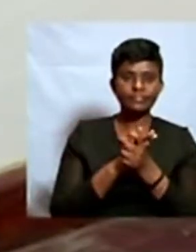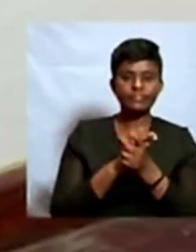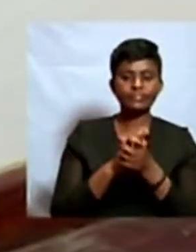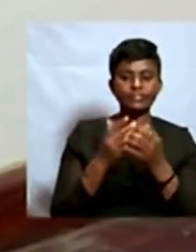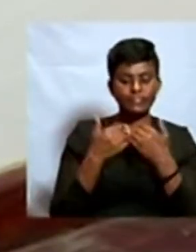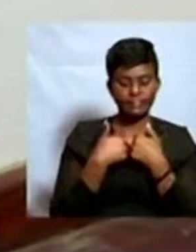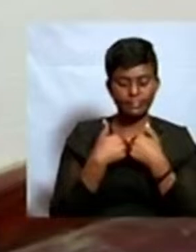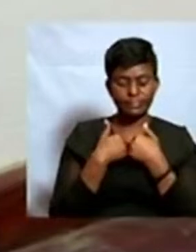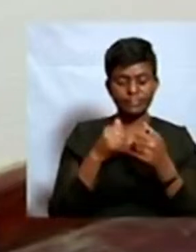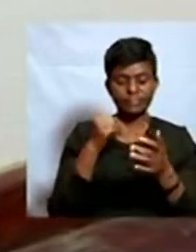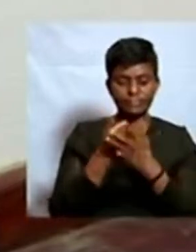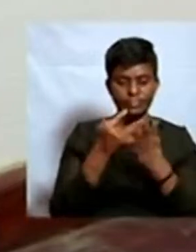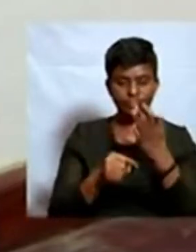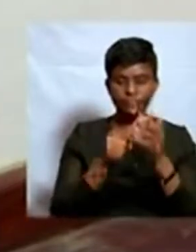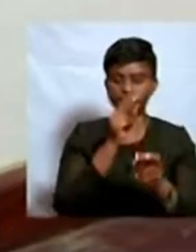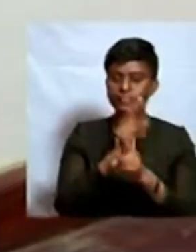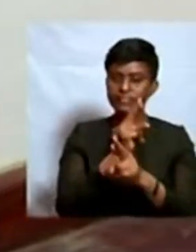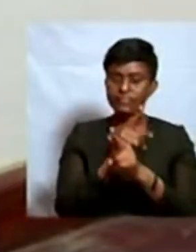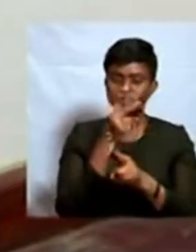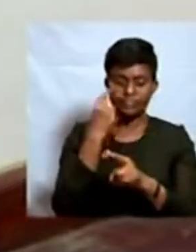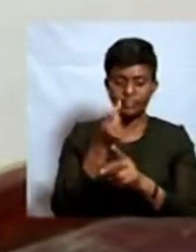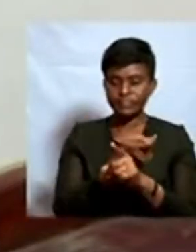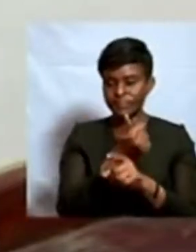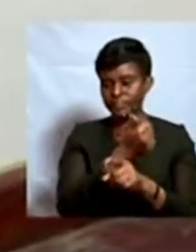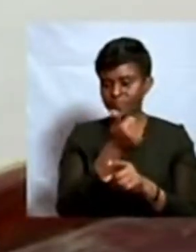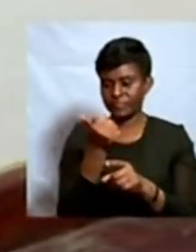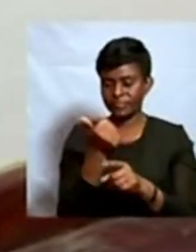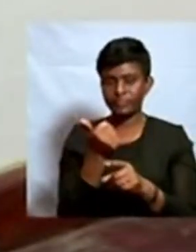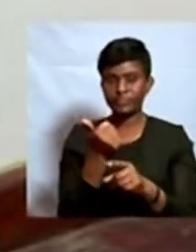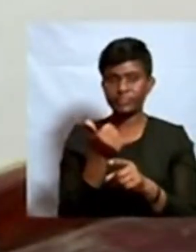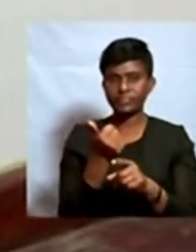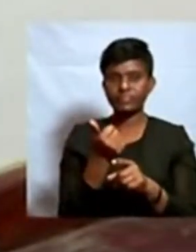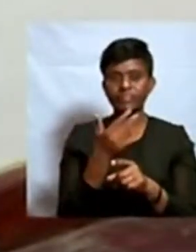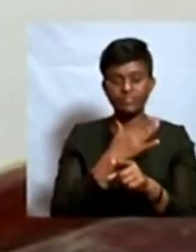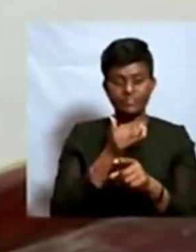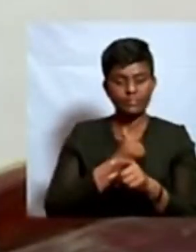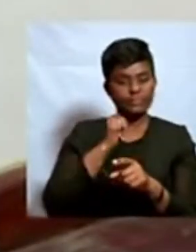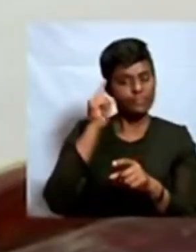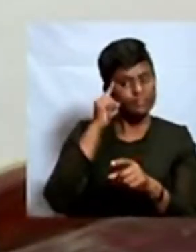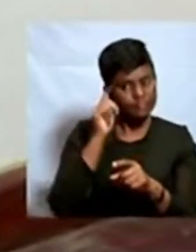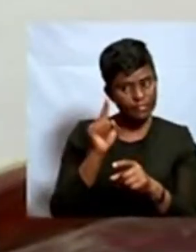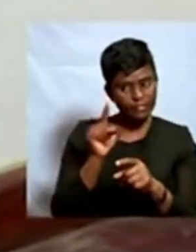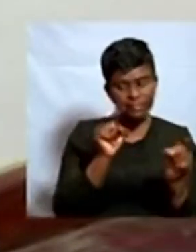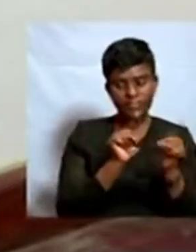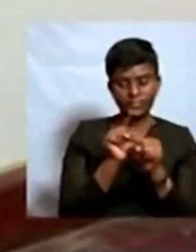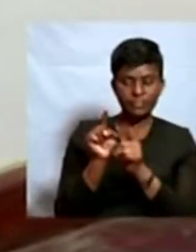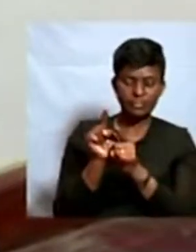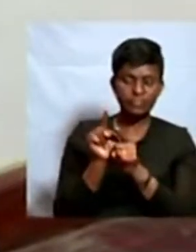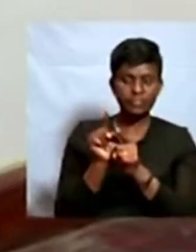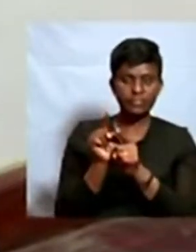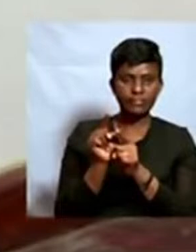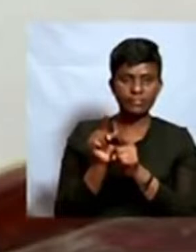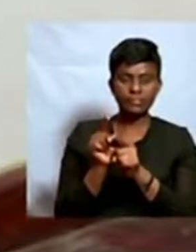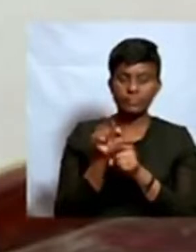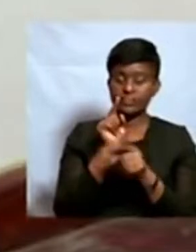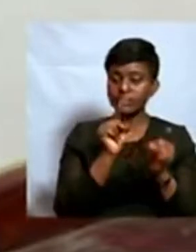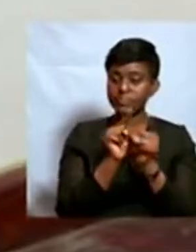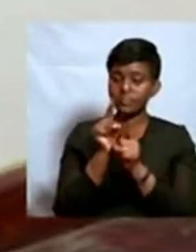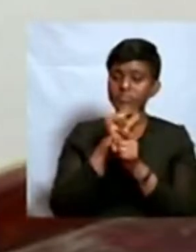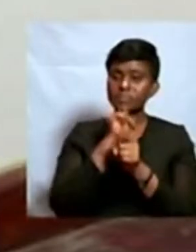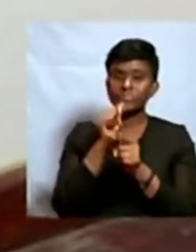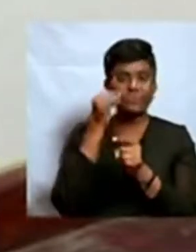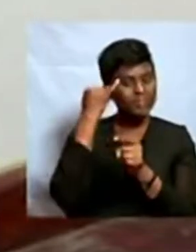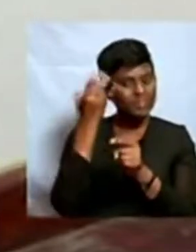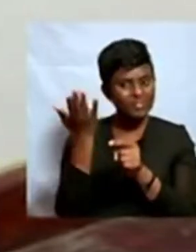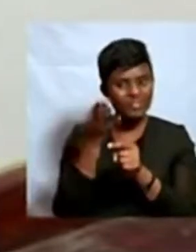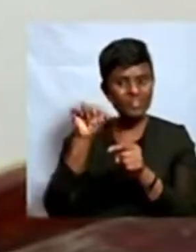getting reciprocal rights from others. And I think it's also not a bad idea